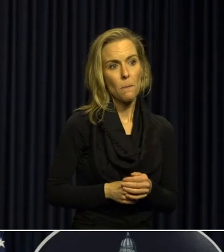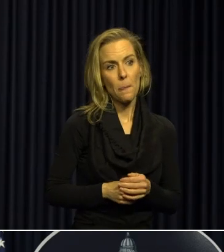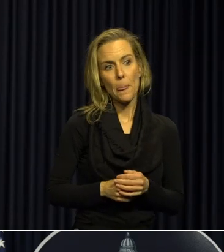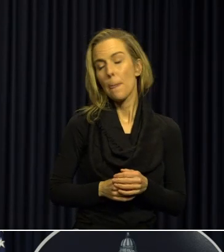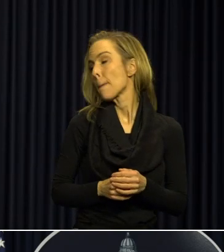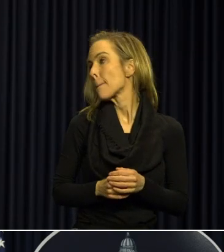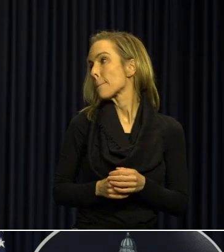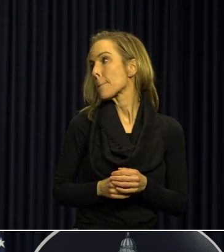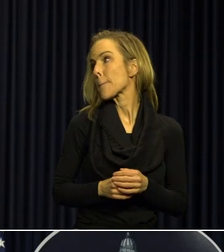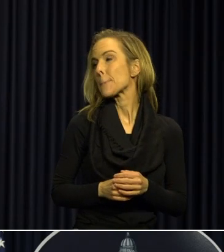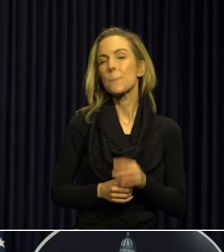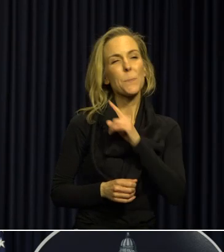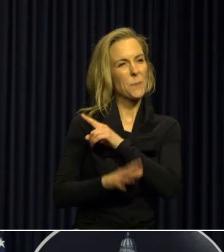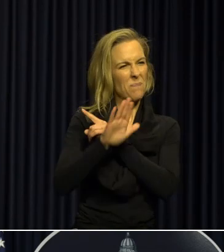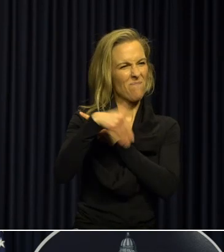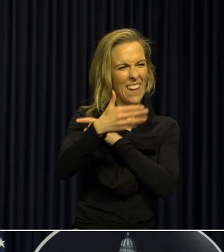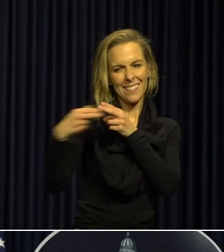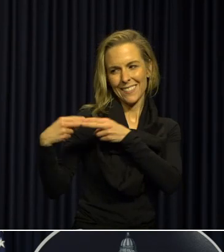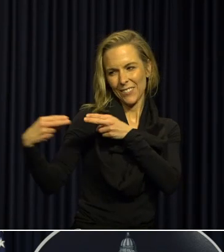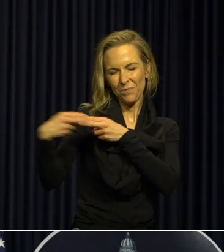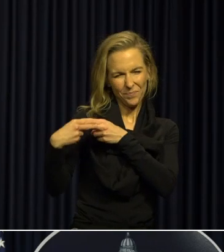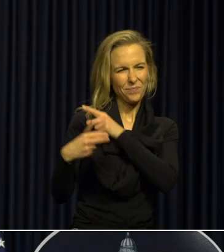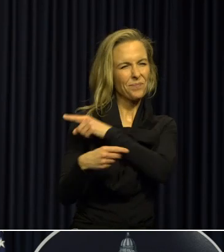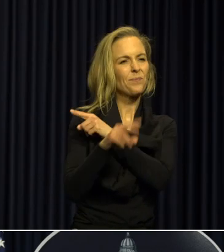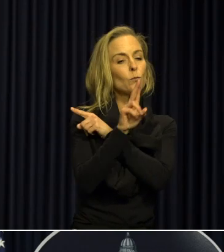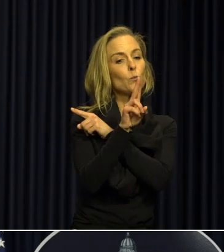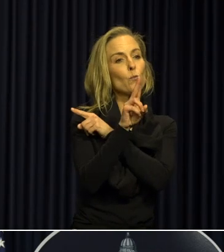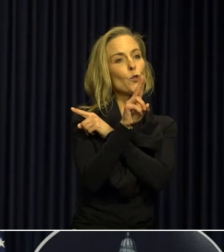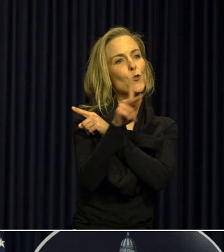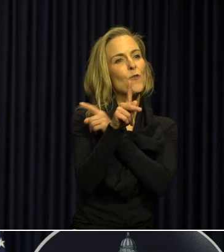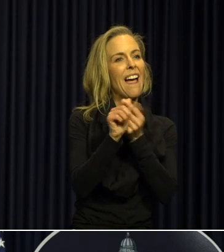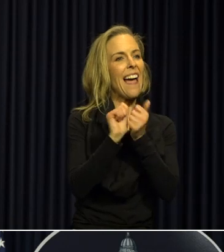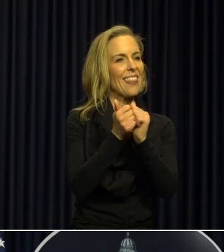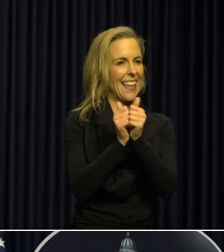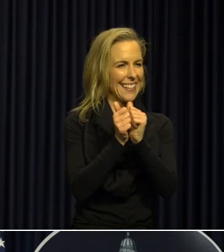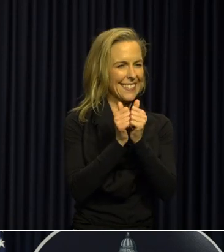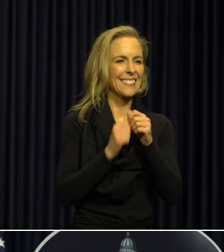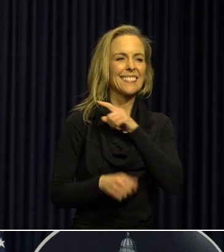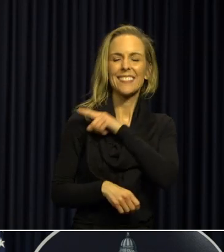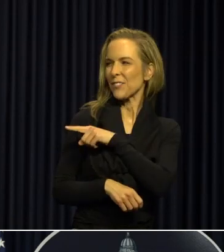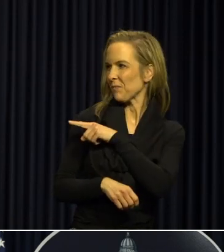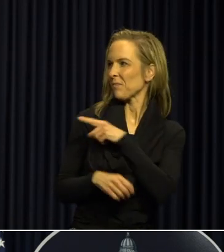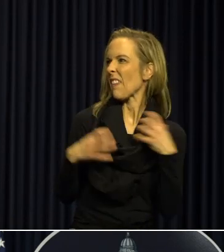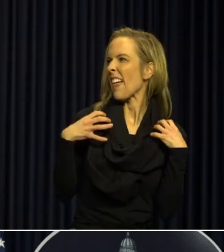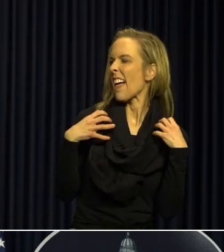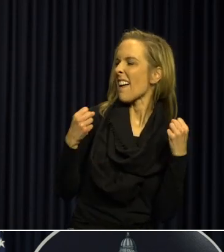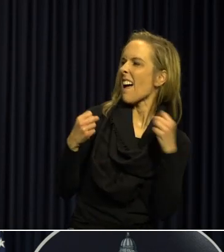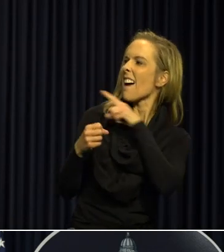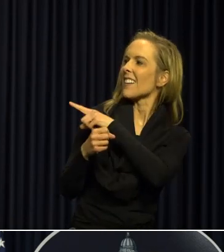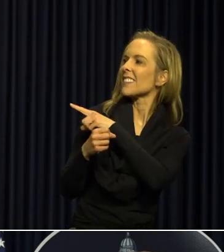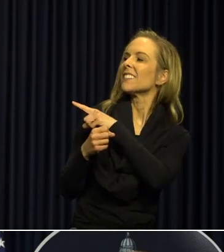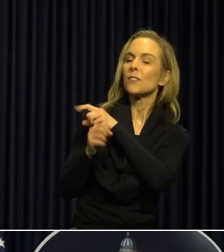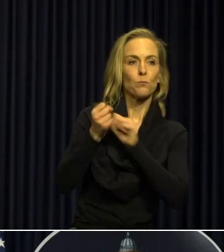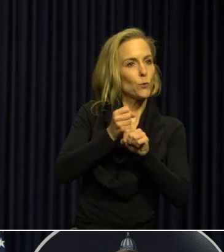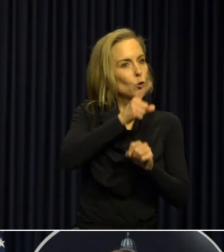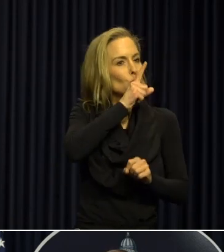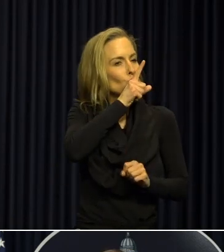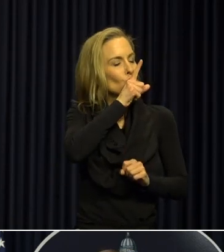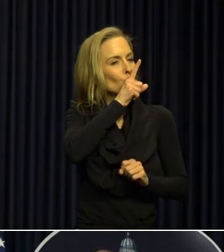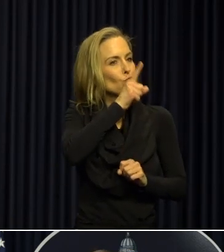All right, this is UK athletics. Again, making sure that they